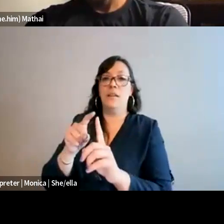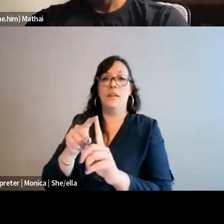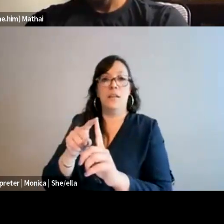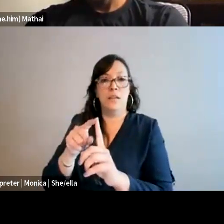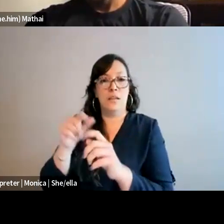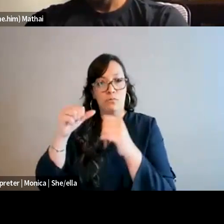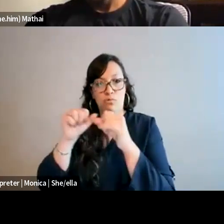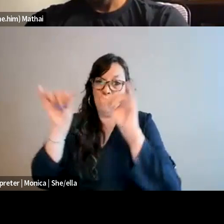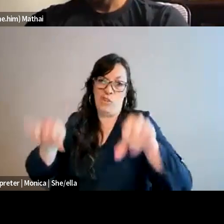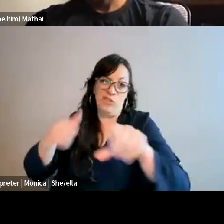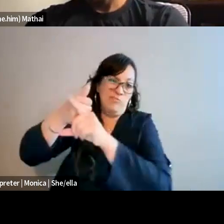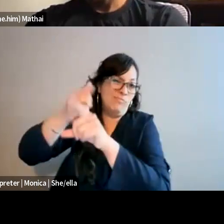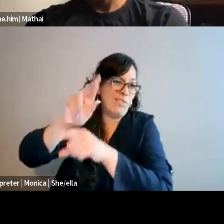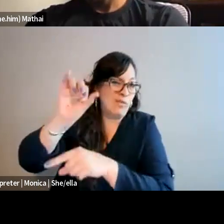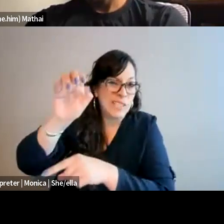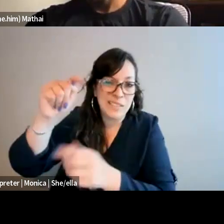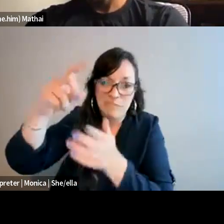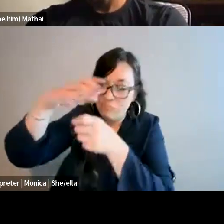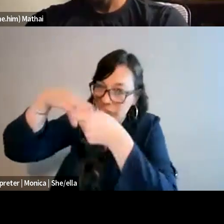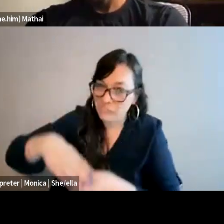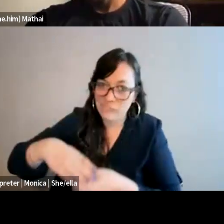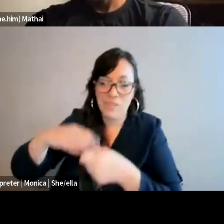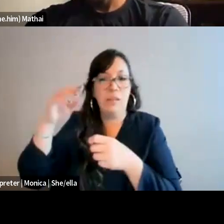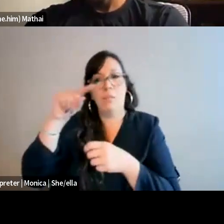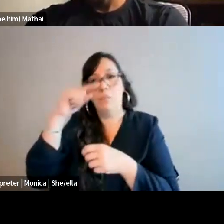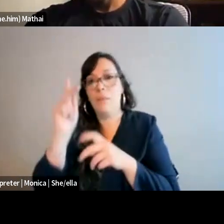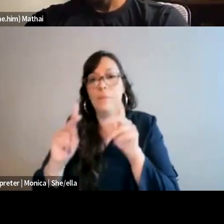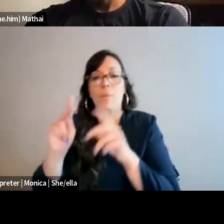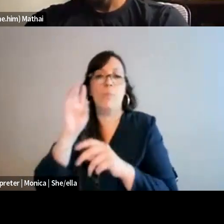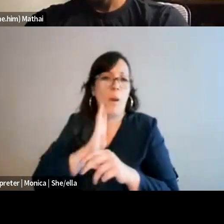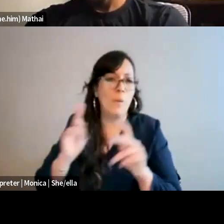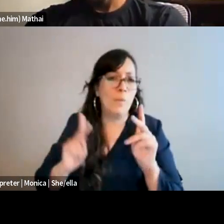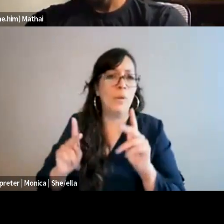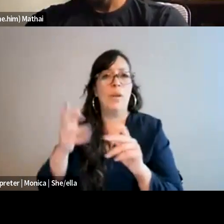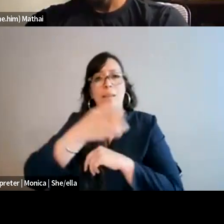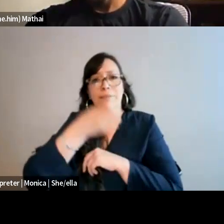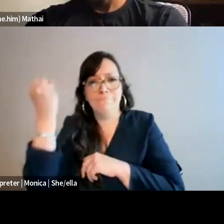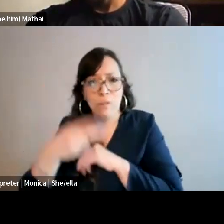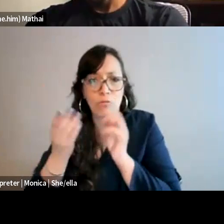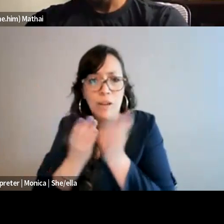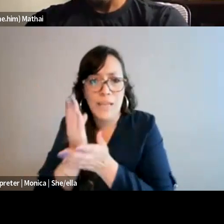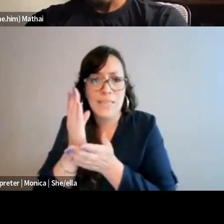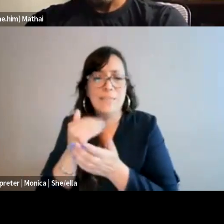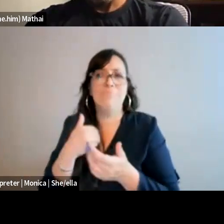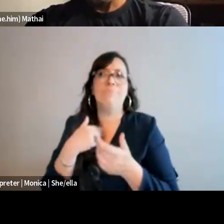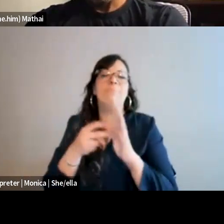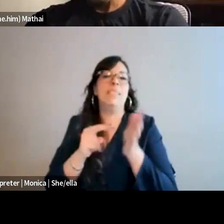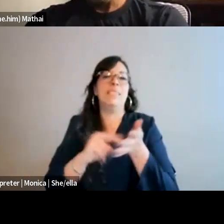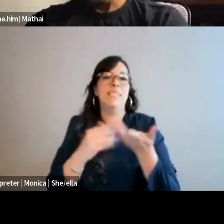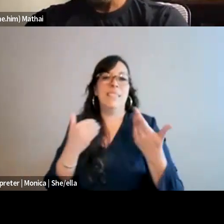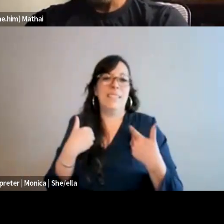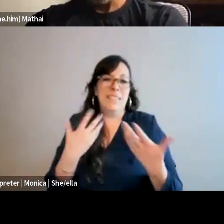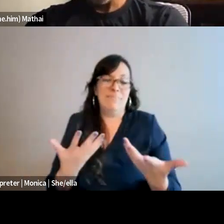structurally racist and takes away your rights, you know, you may be forced into